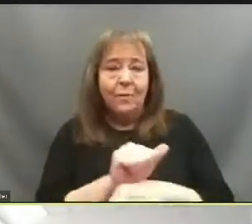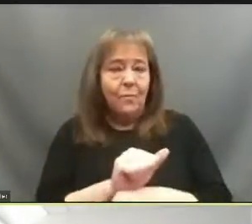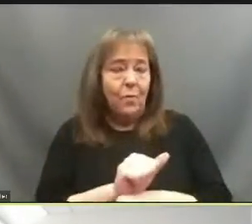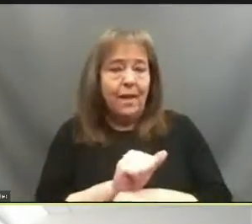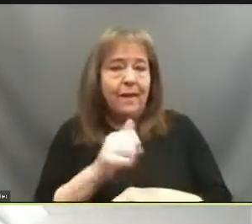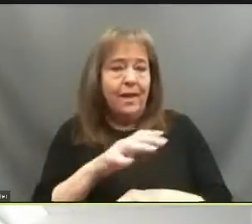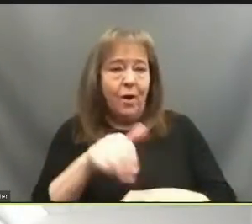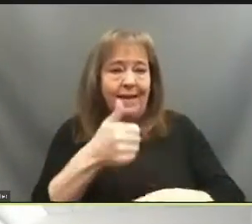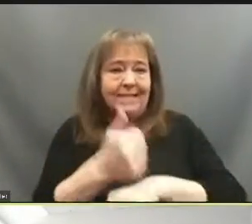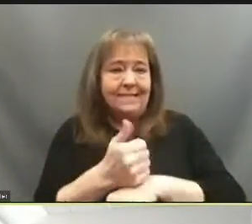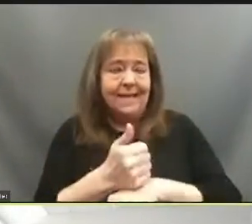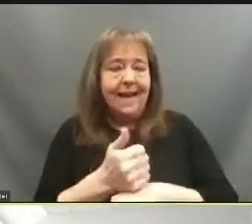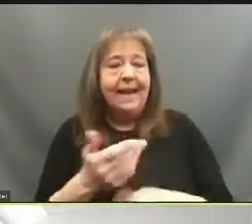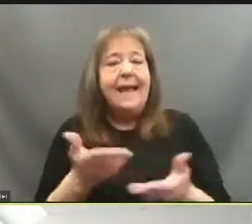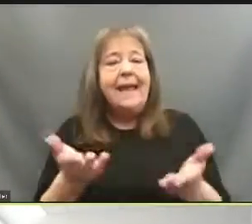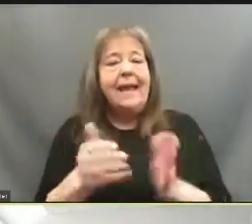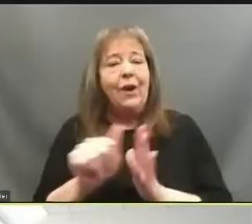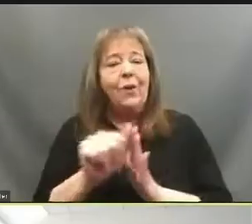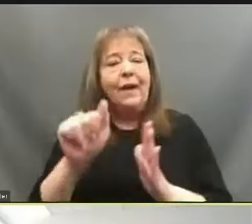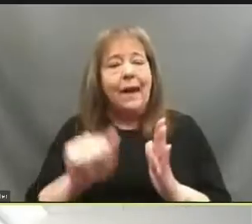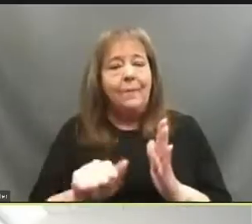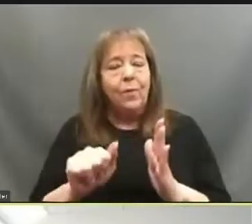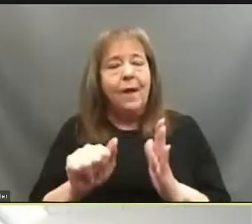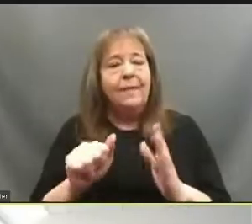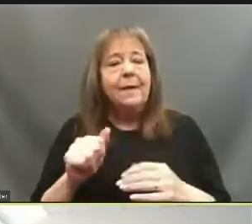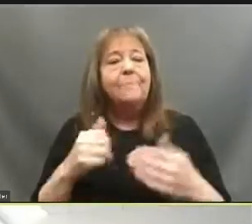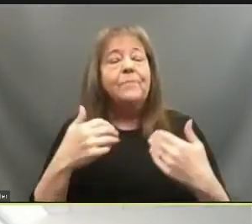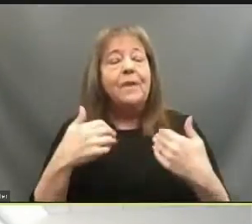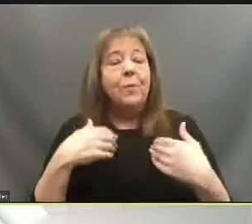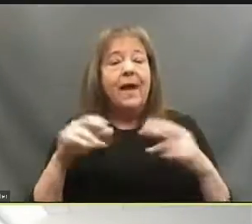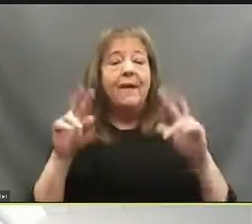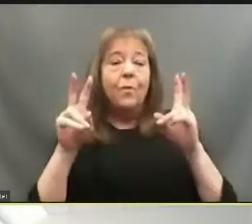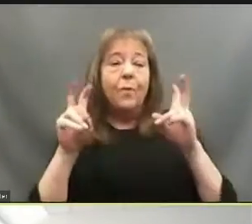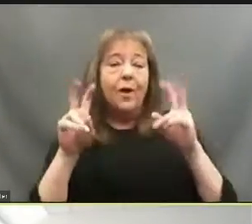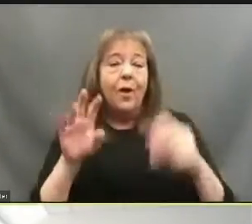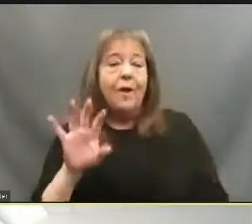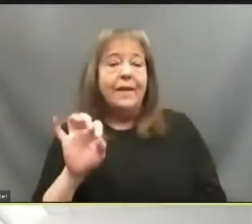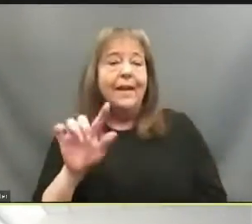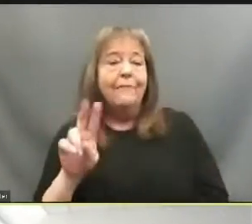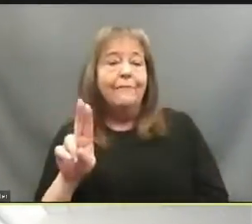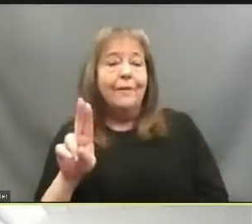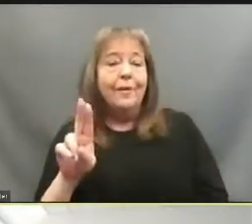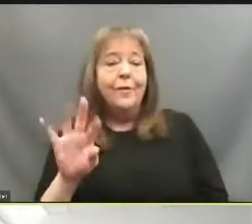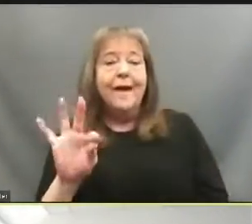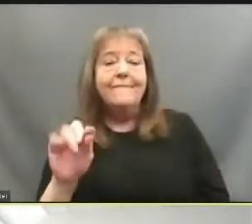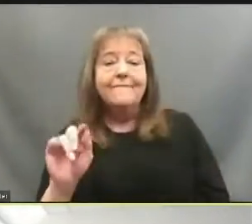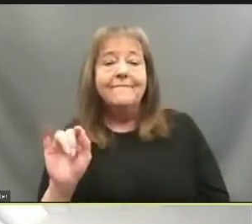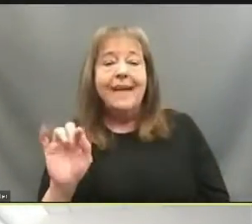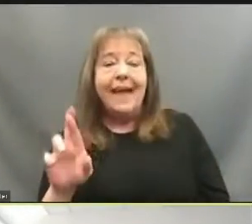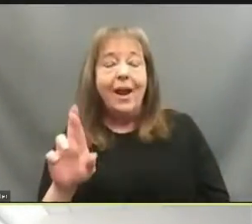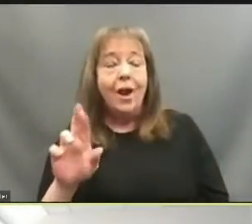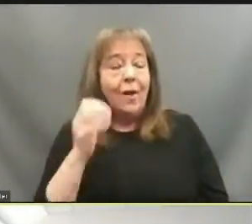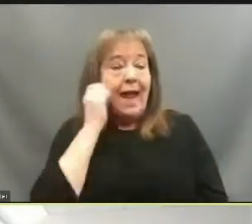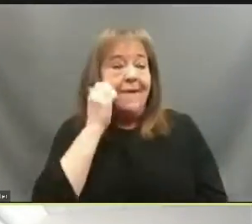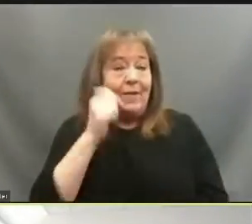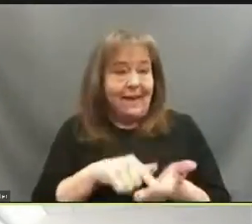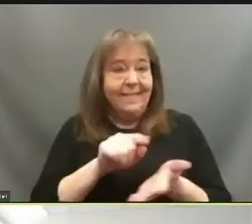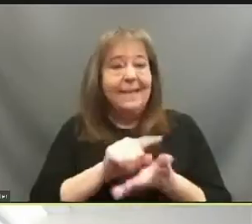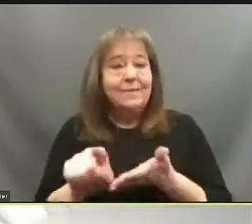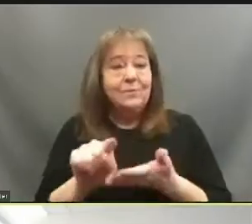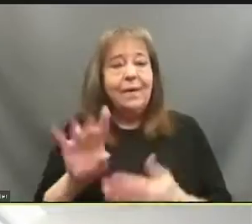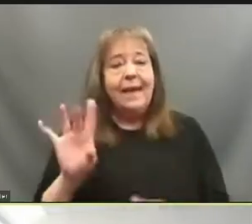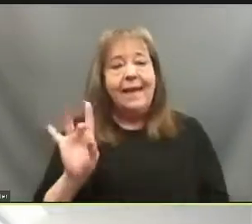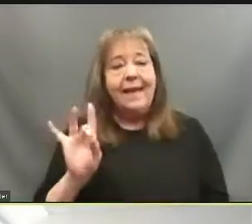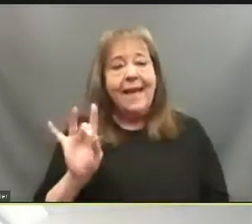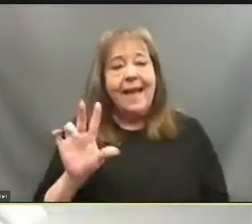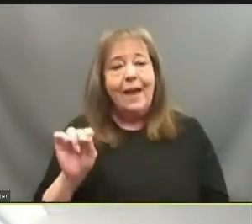in Amarillo, we are currently holding a flu fair. It is every day this week through Saturday from 8:30 in